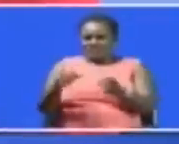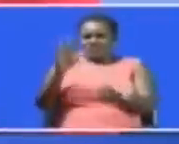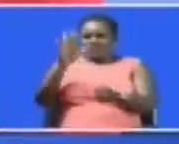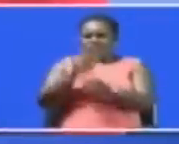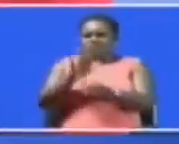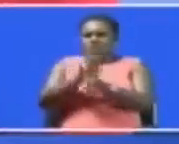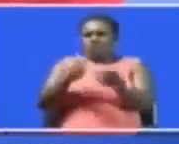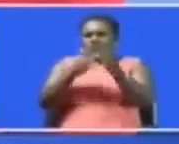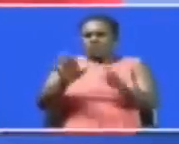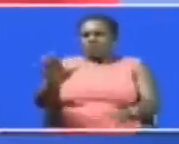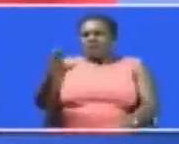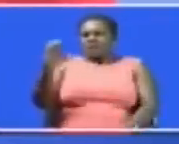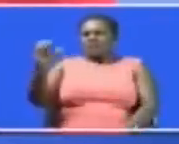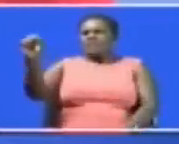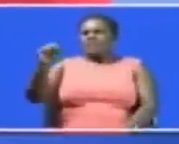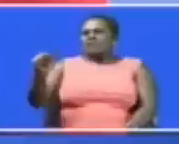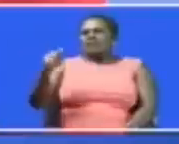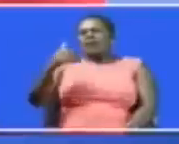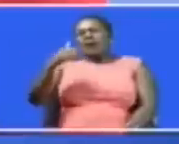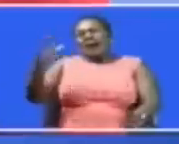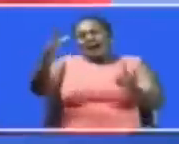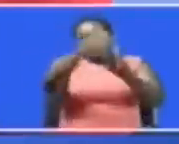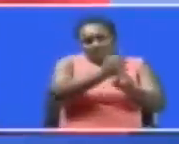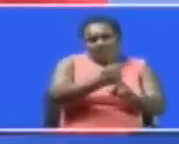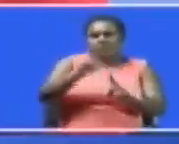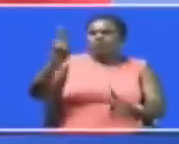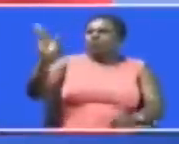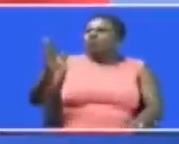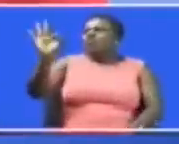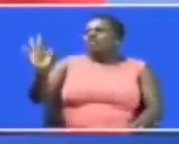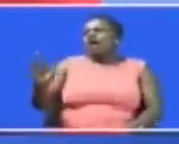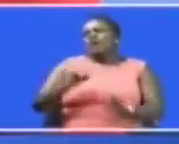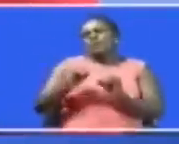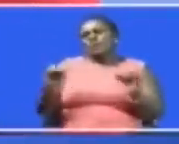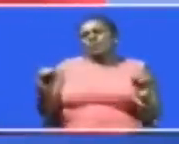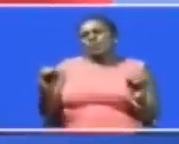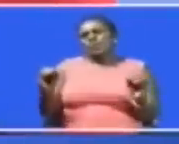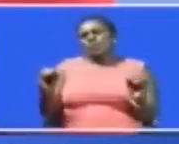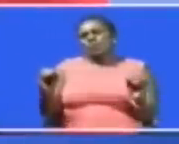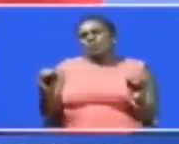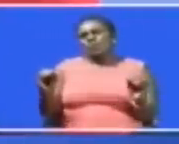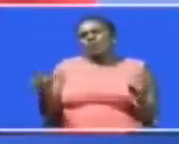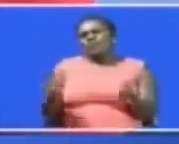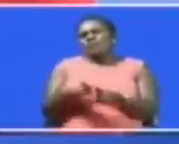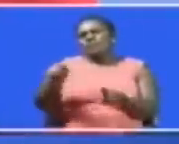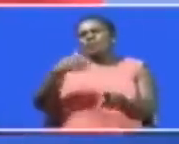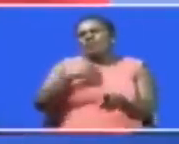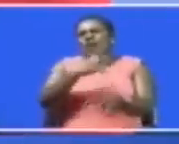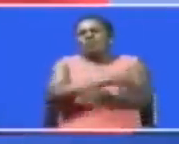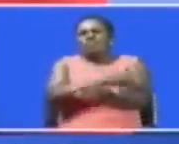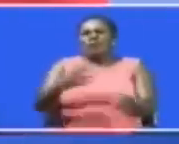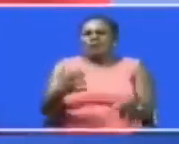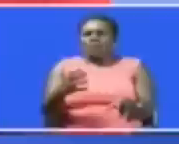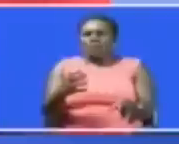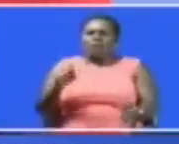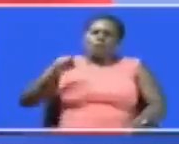leader of majority, in his own cabinet, does not meet that rule, and those are appointed positions. He has it in his power to do so,